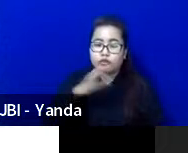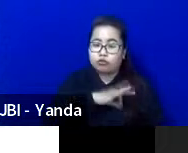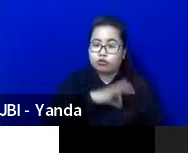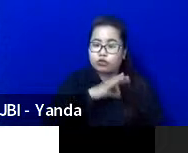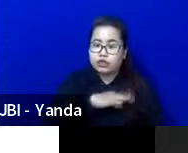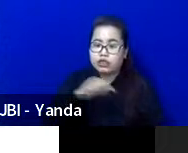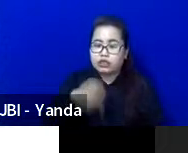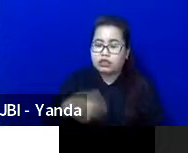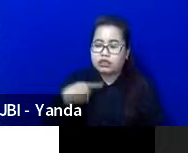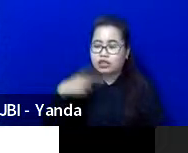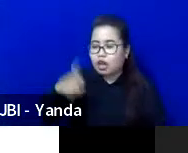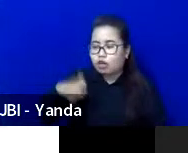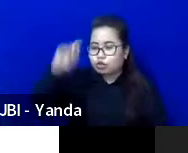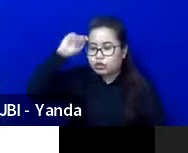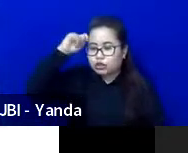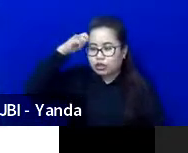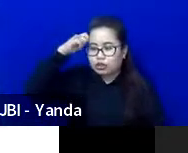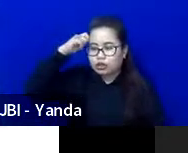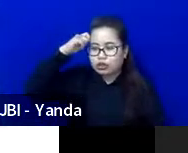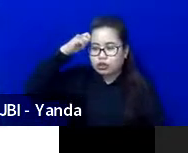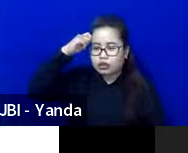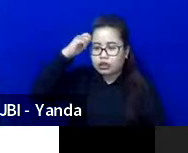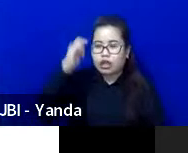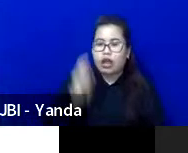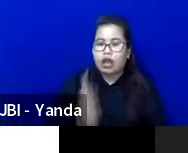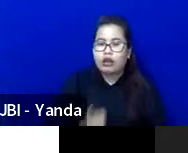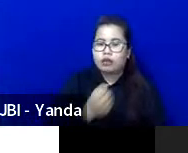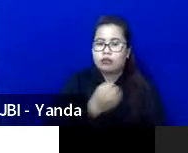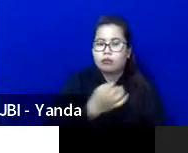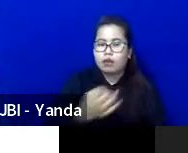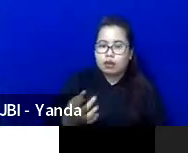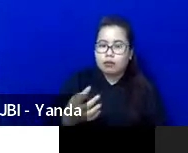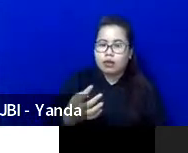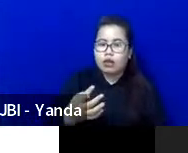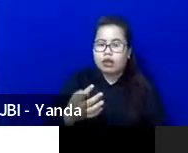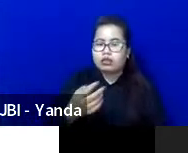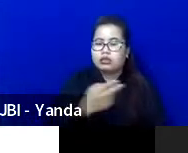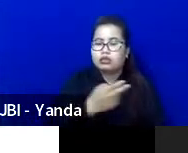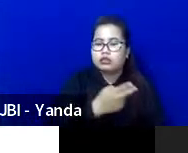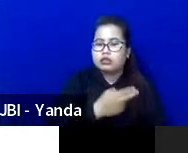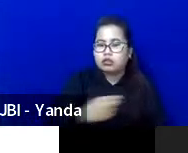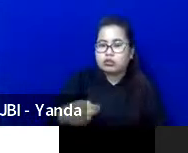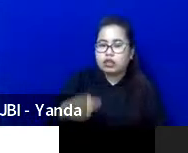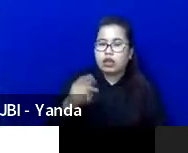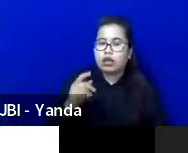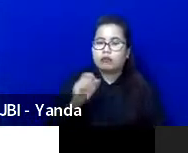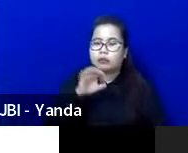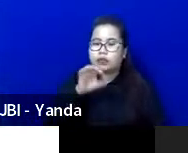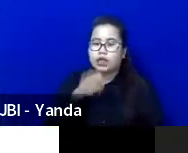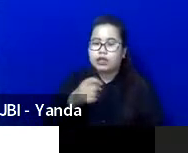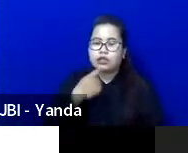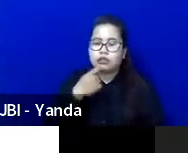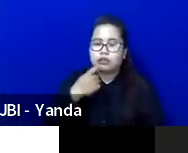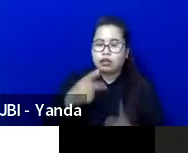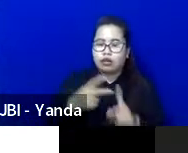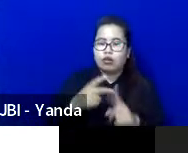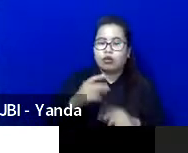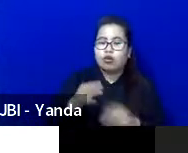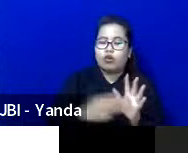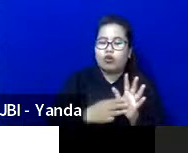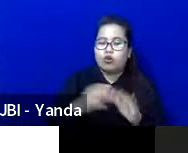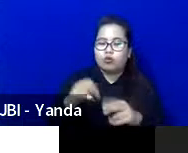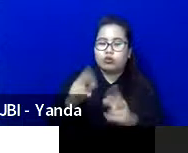For example, there are some Indonesian psychiatrists who talk about homosexuality as being a mental illness. Well, it's